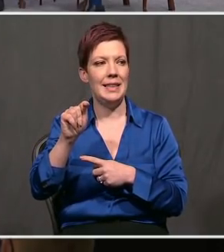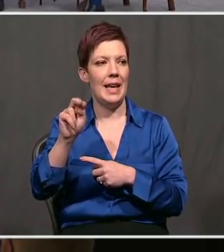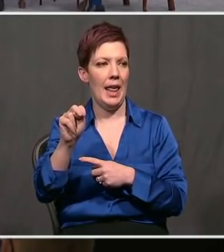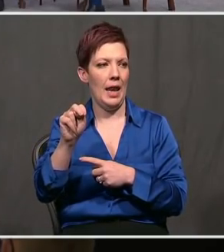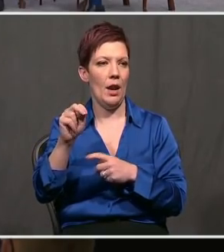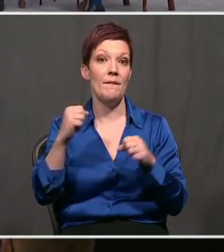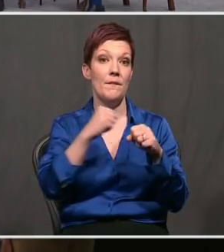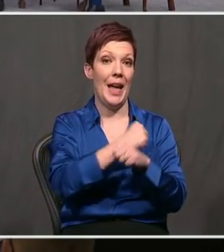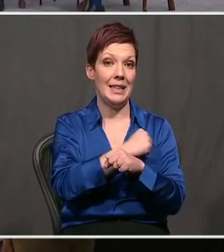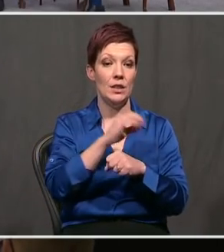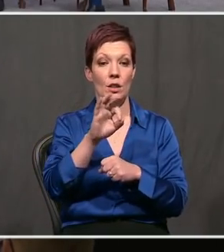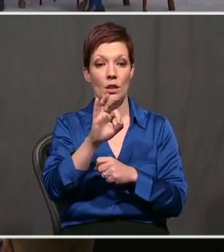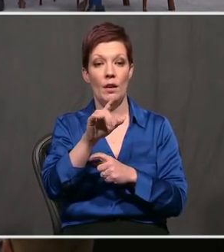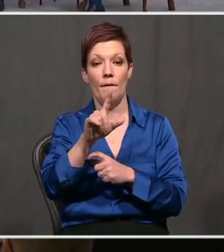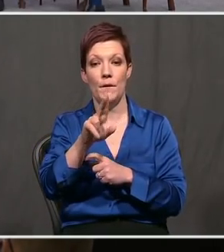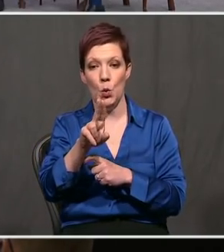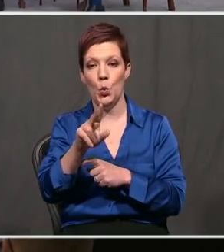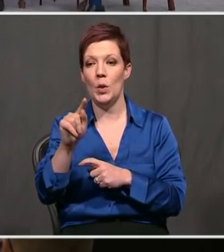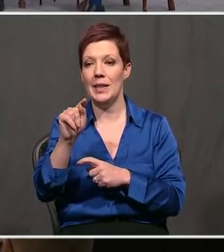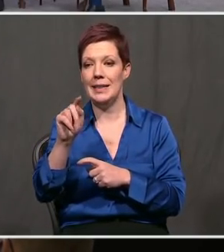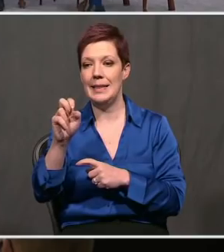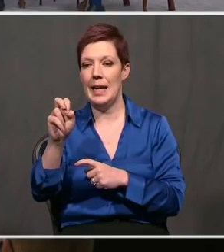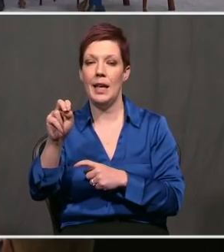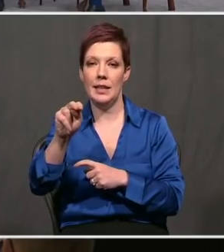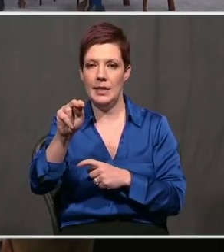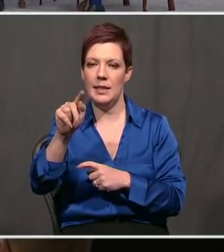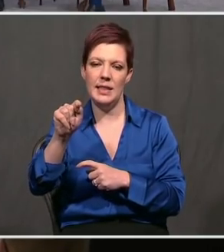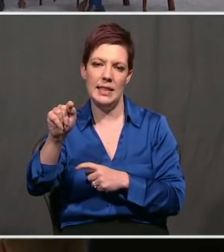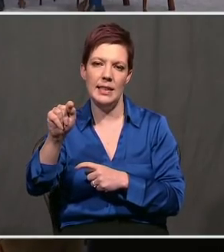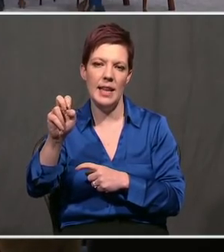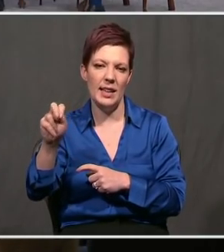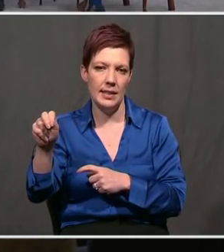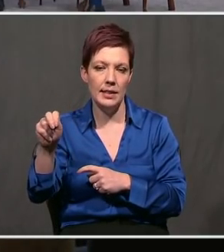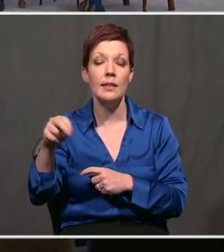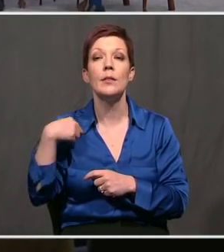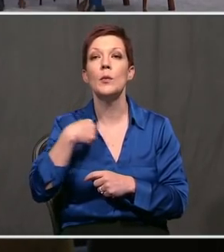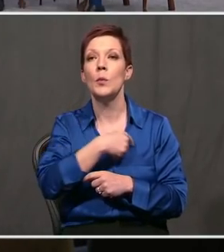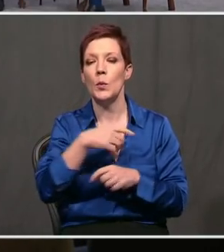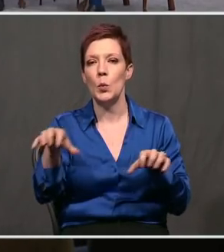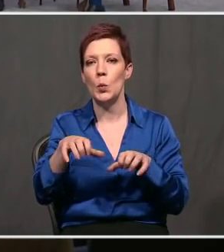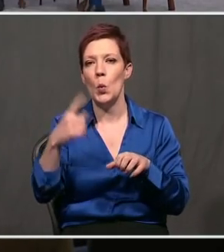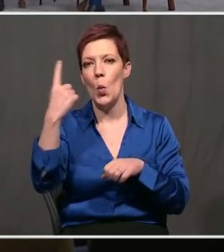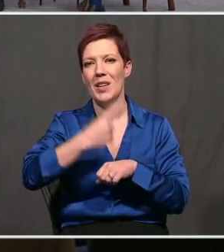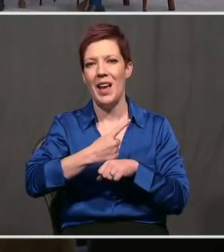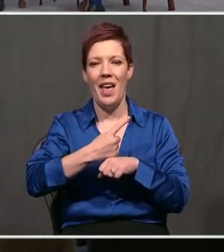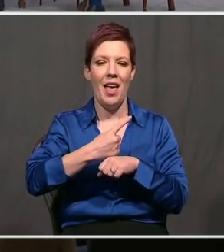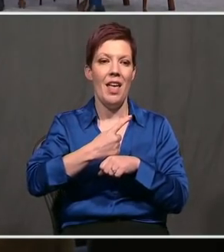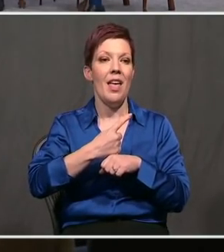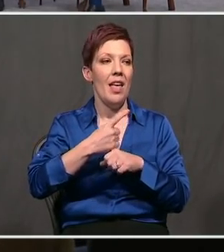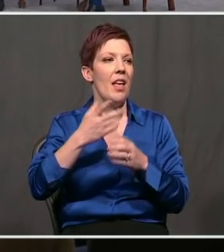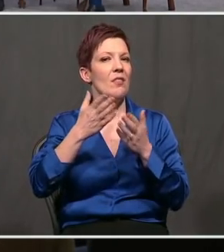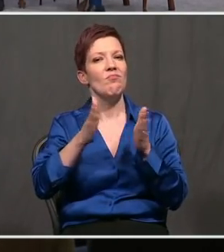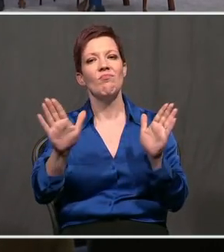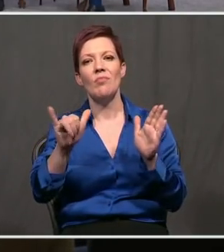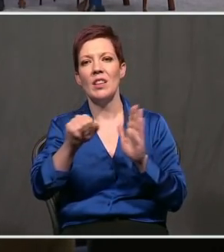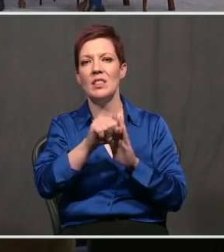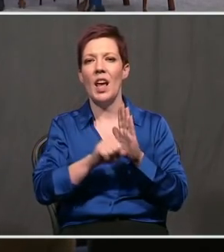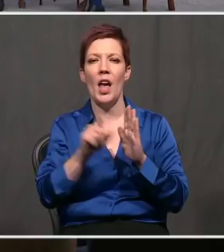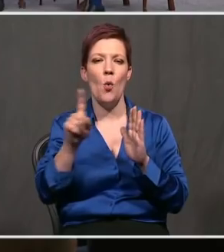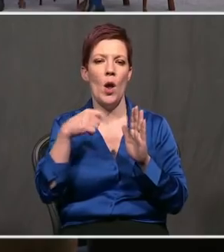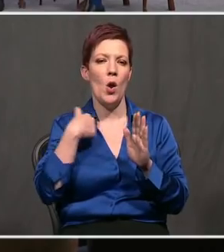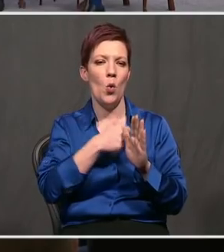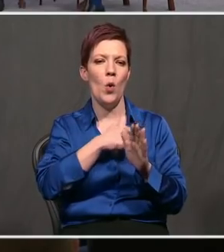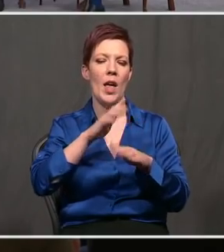a broad immunization day across the state where we vaccinate thousands of people